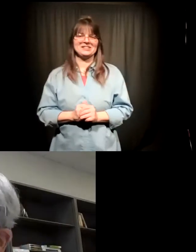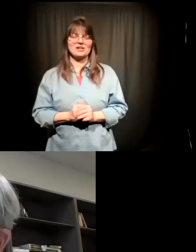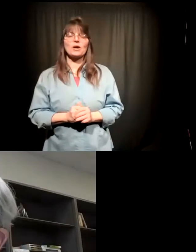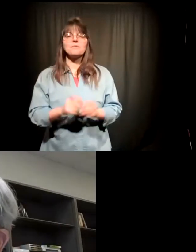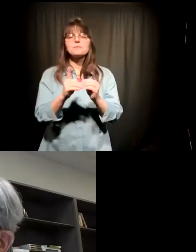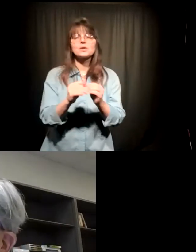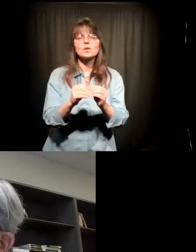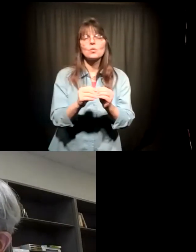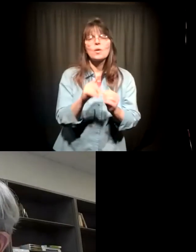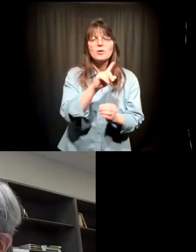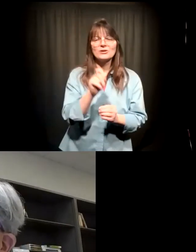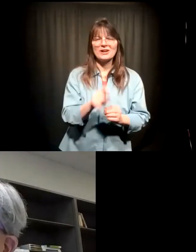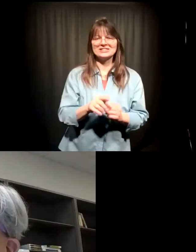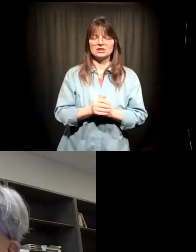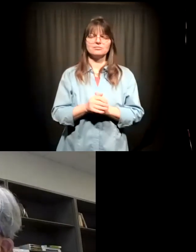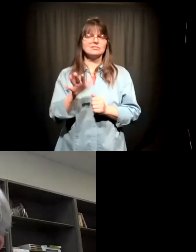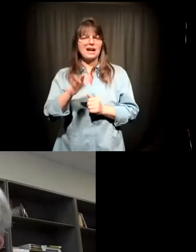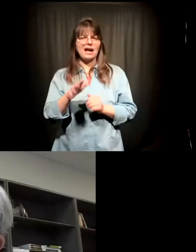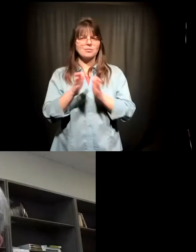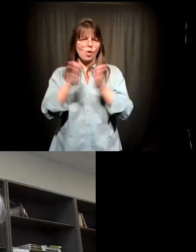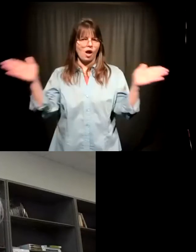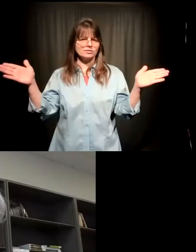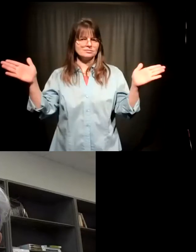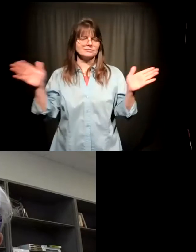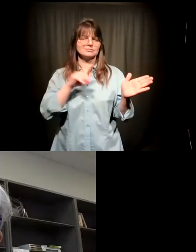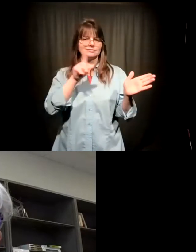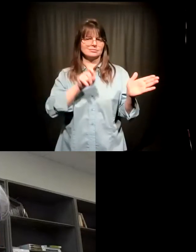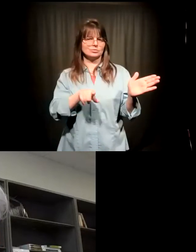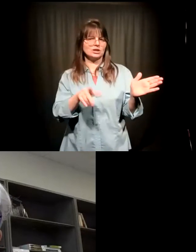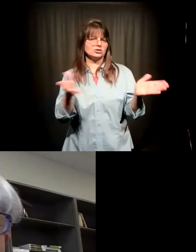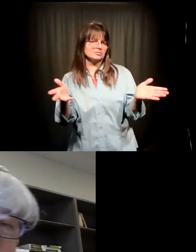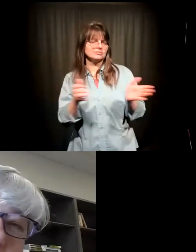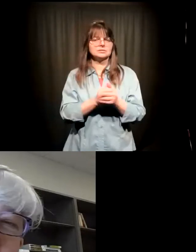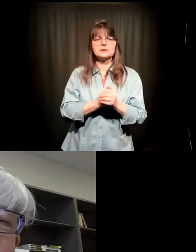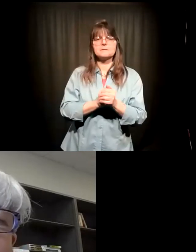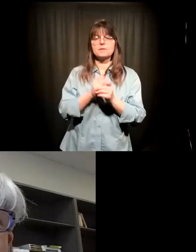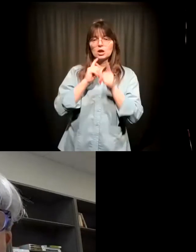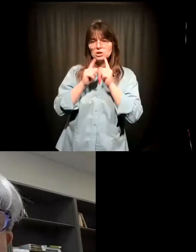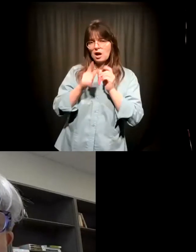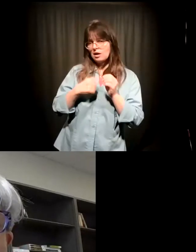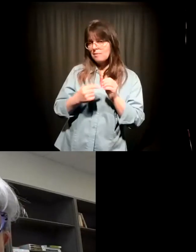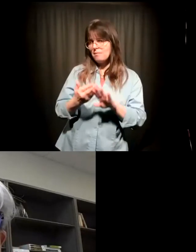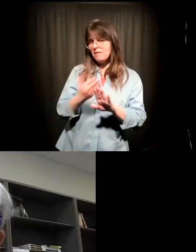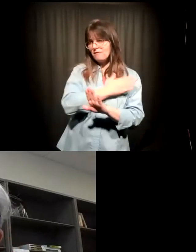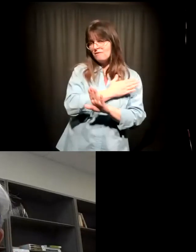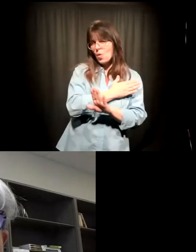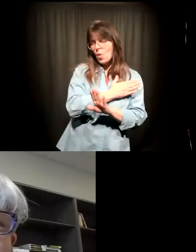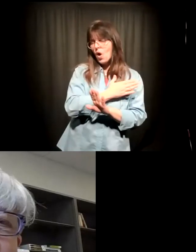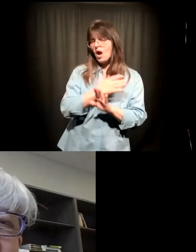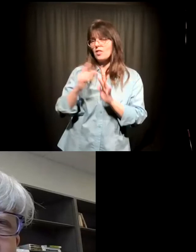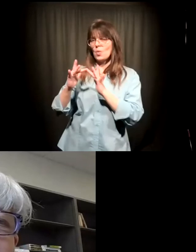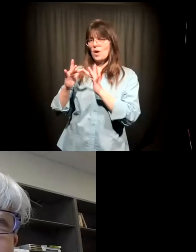it's moving so quickly and faster than I could really keep up with